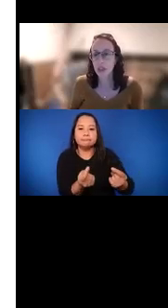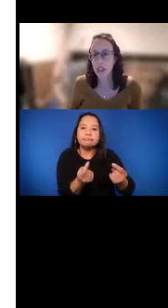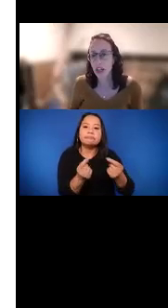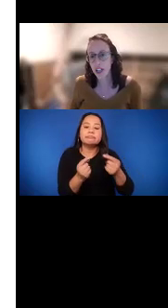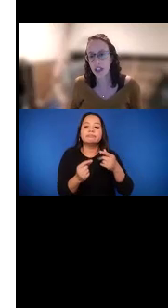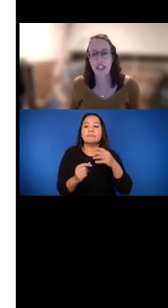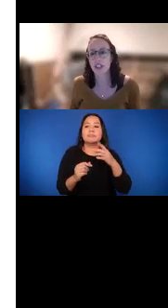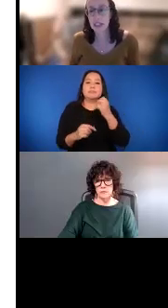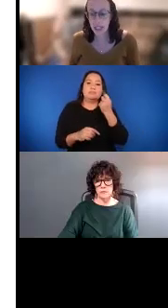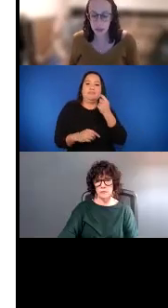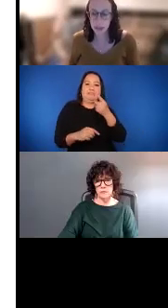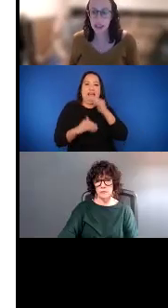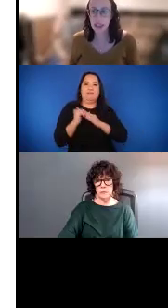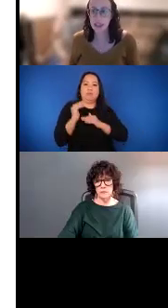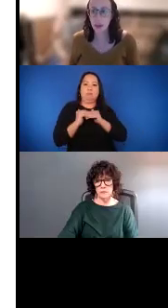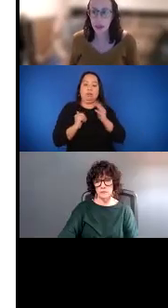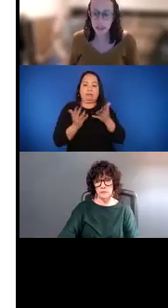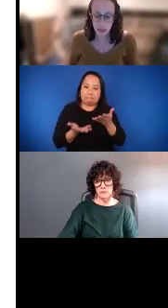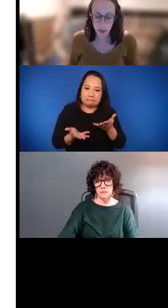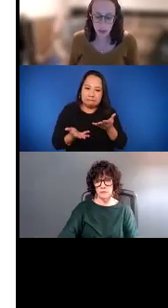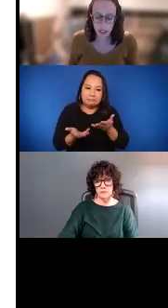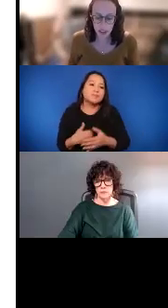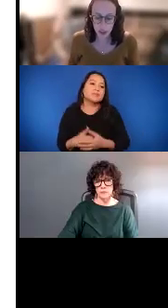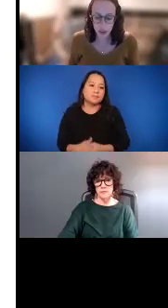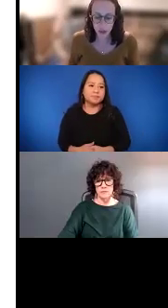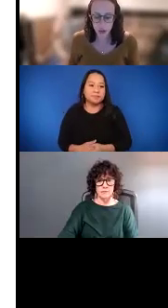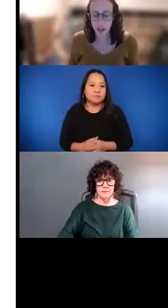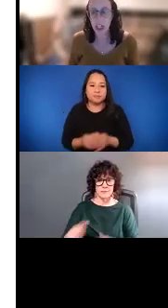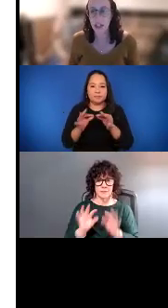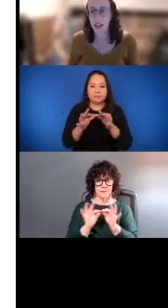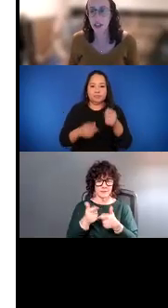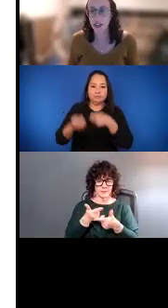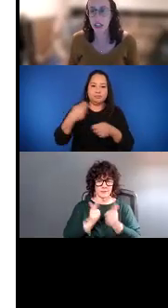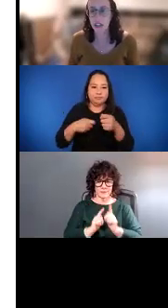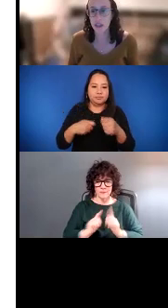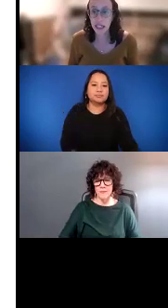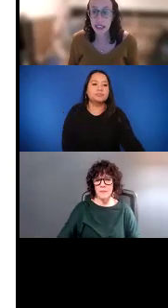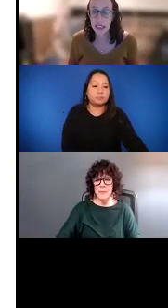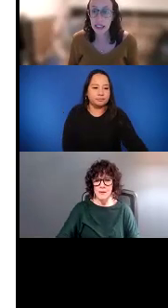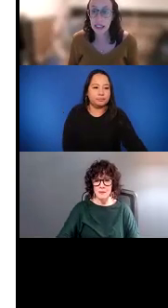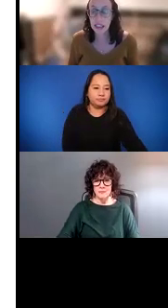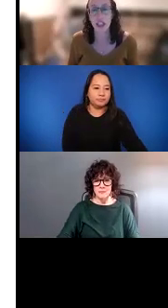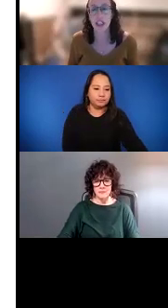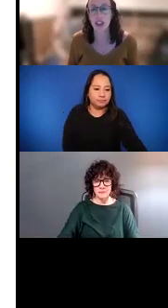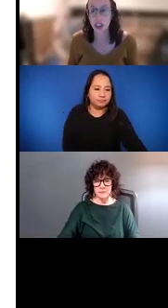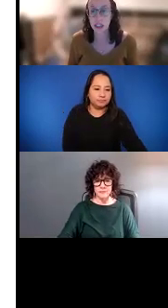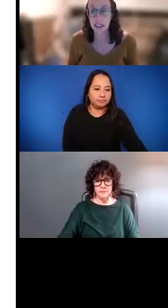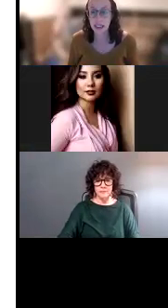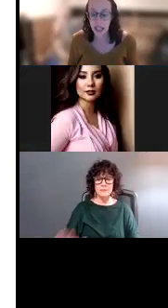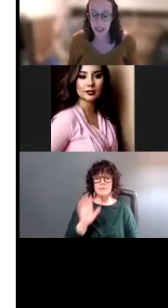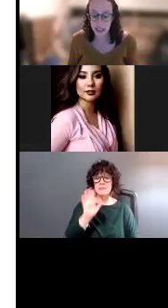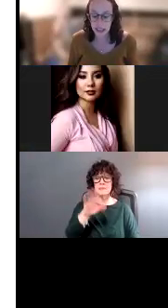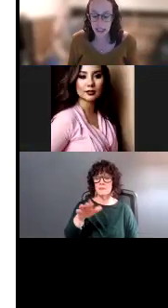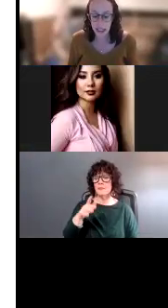To avoid contractor scams, it's always important to check a contractor's license, their